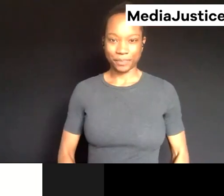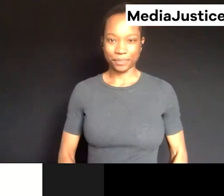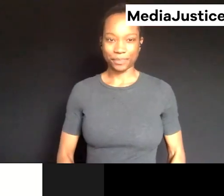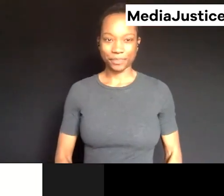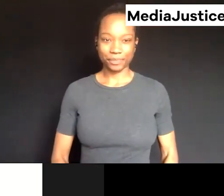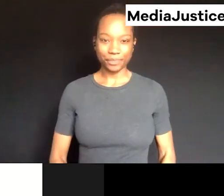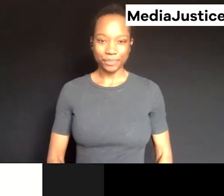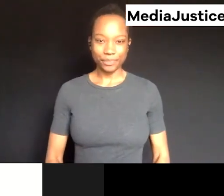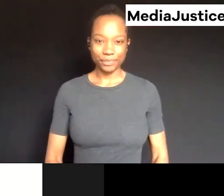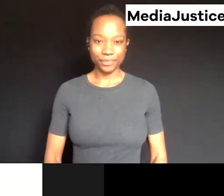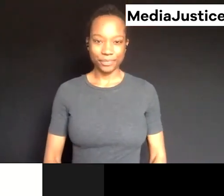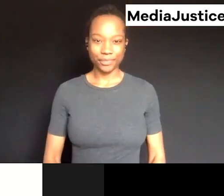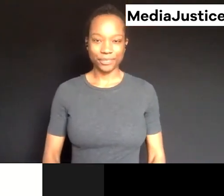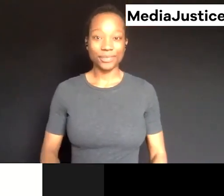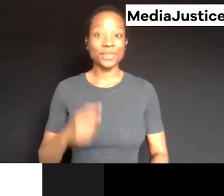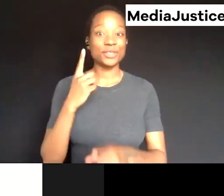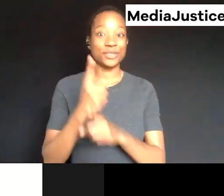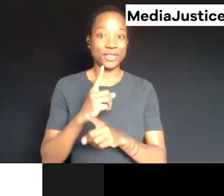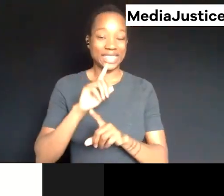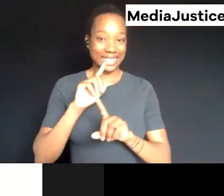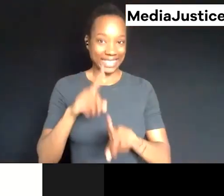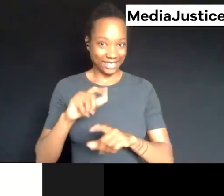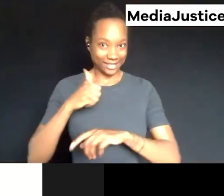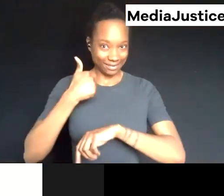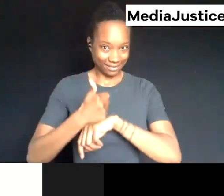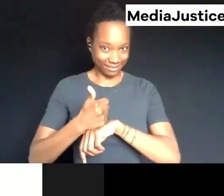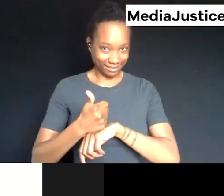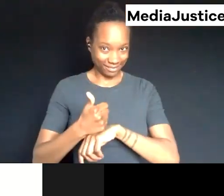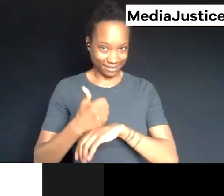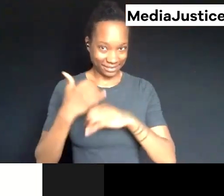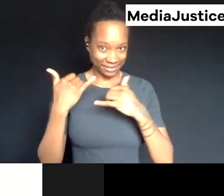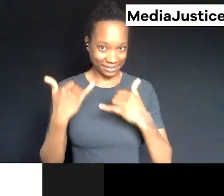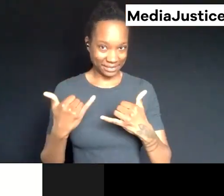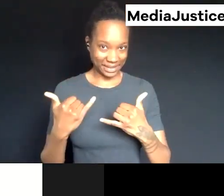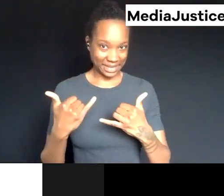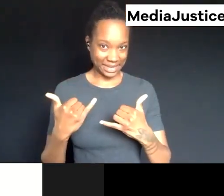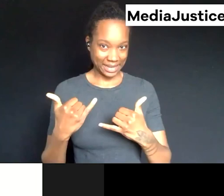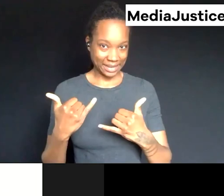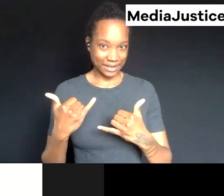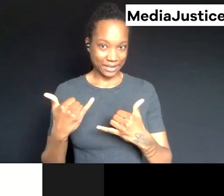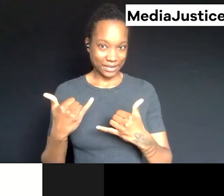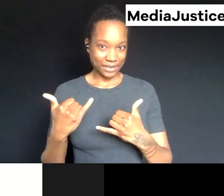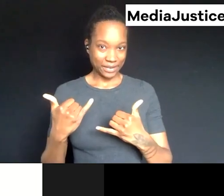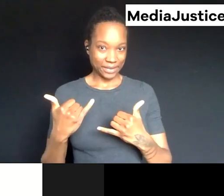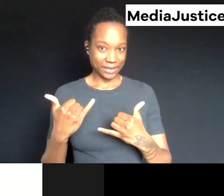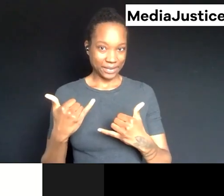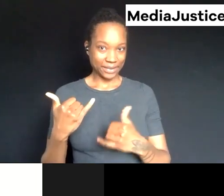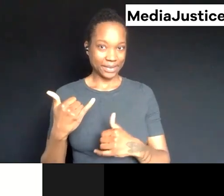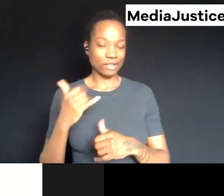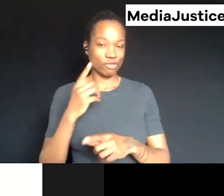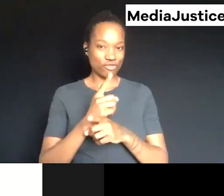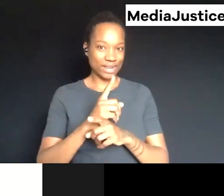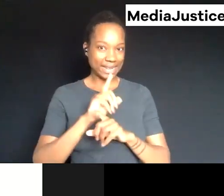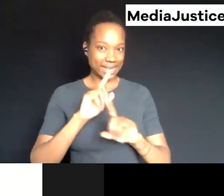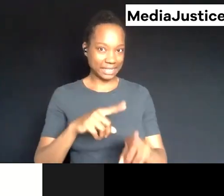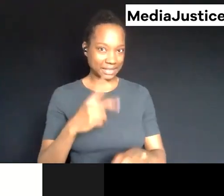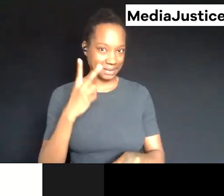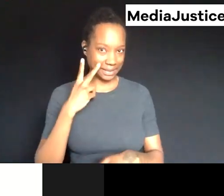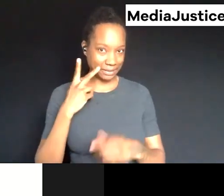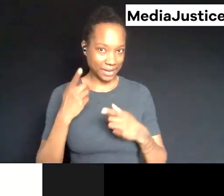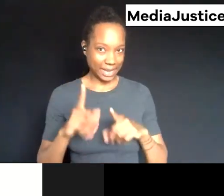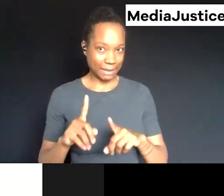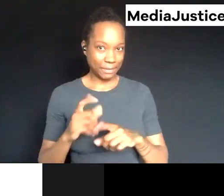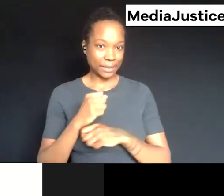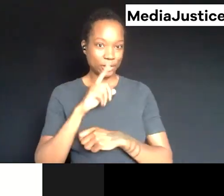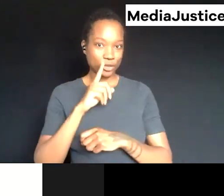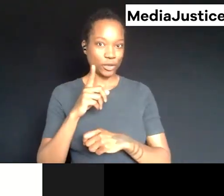That's the right answer. There we go. And that is the right answer. All right. I'm making sure y'all can't